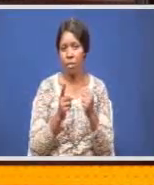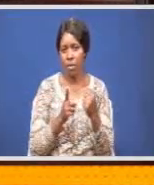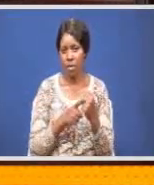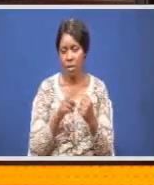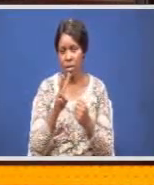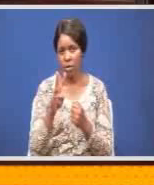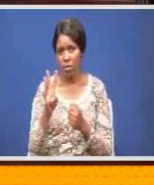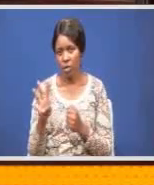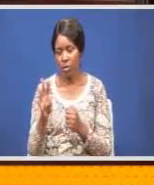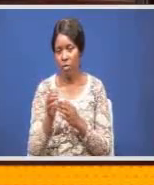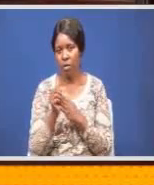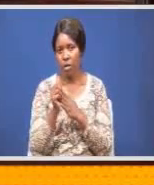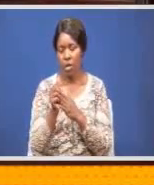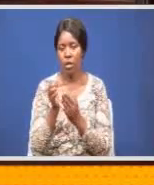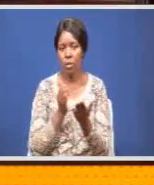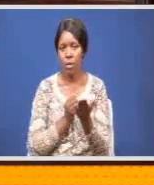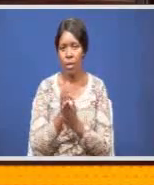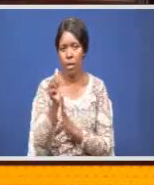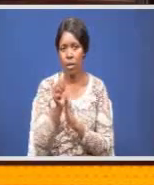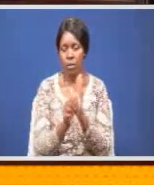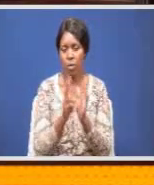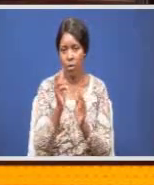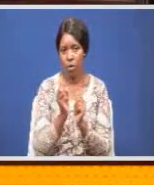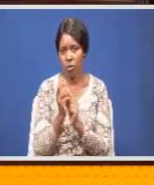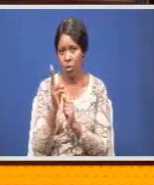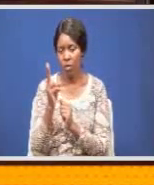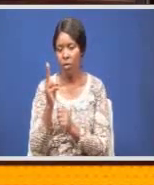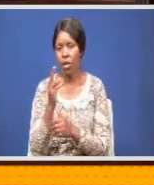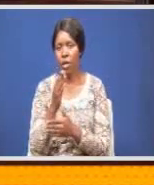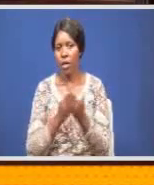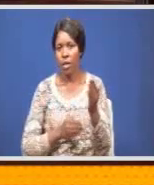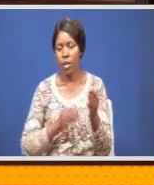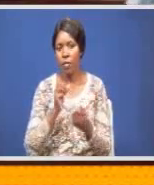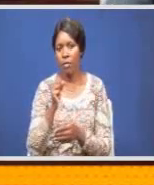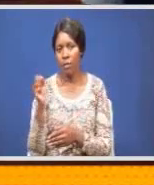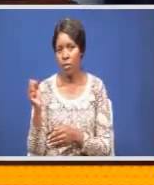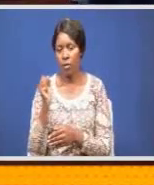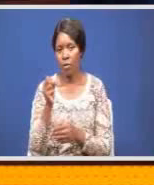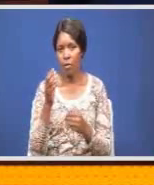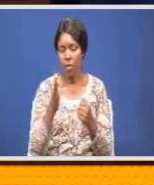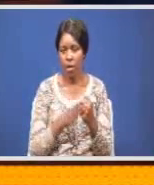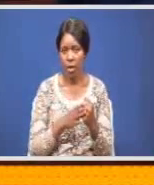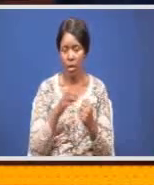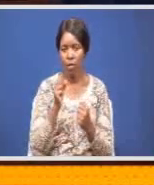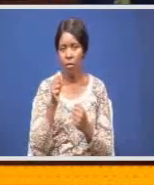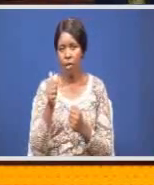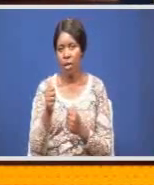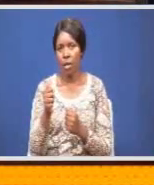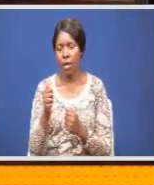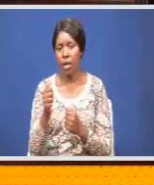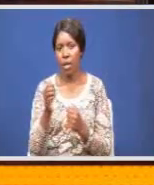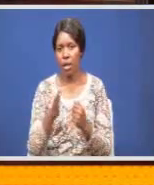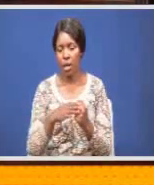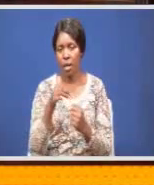of the Leadership and Integrity Act 2012, and sections 55, 59, 59A, 60, 62,